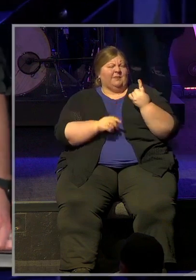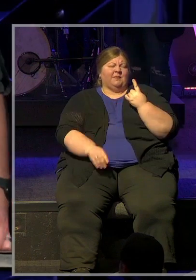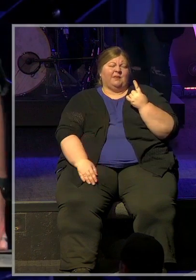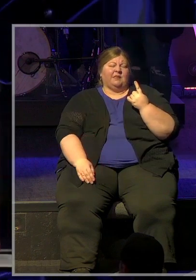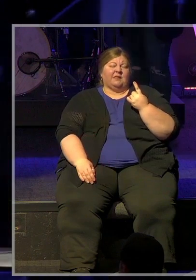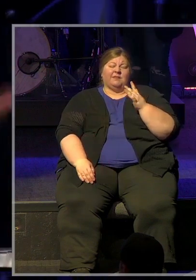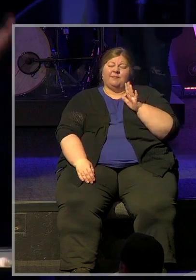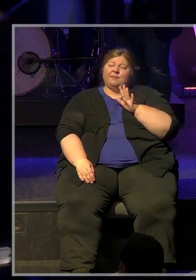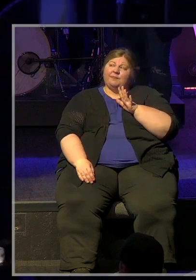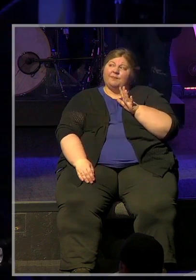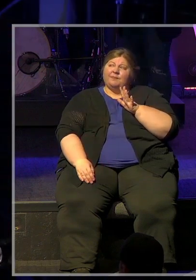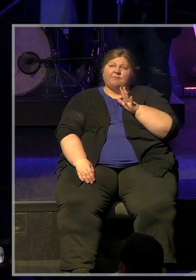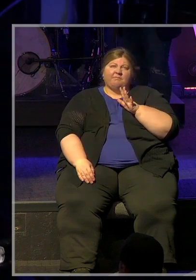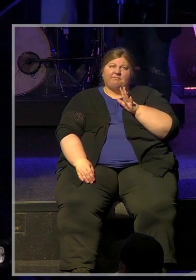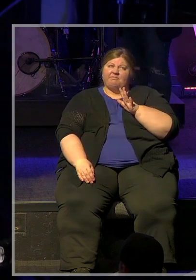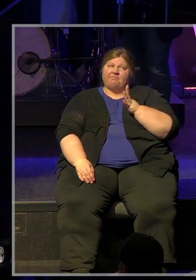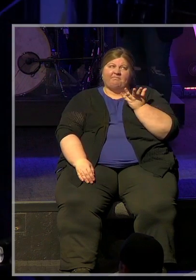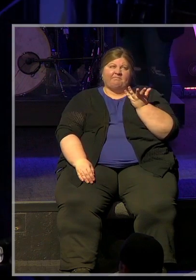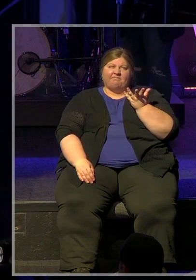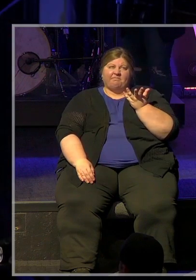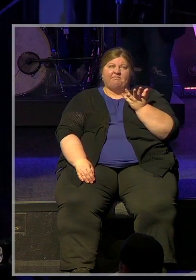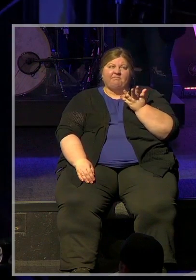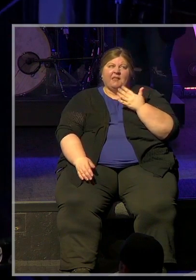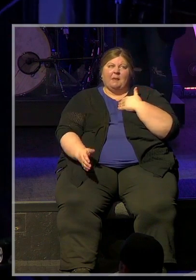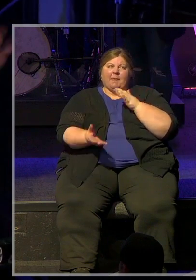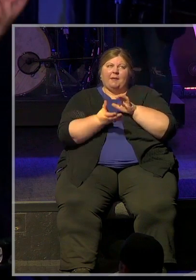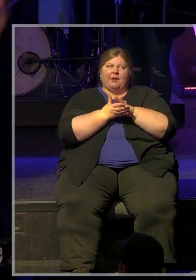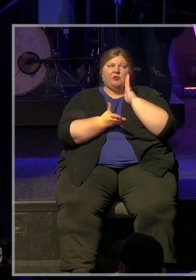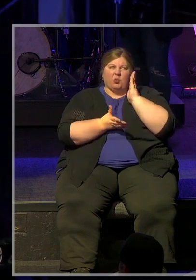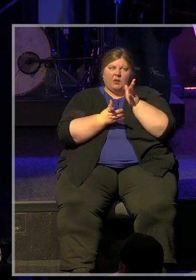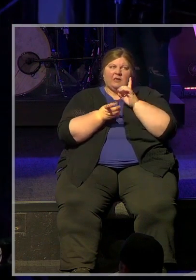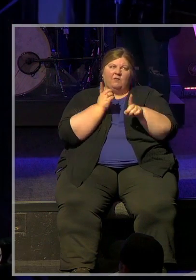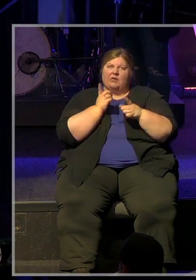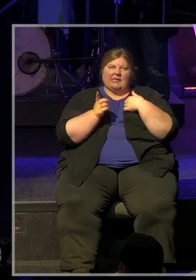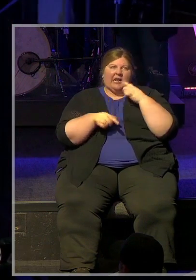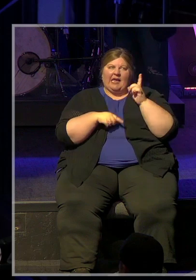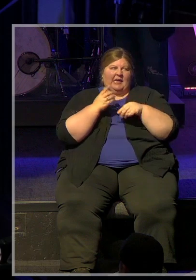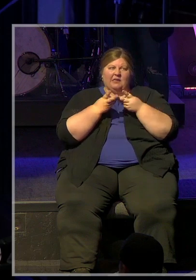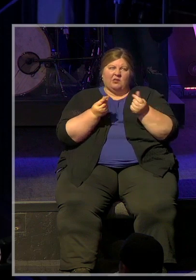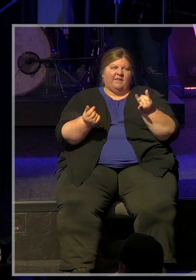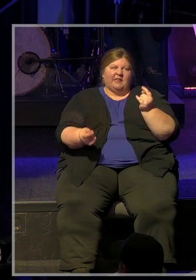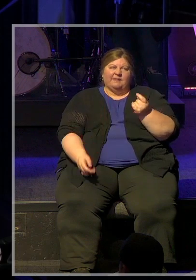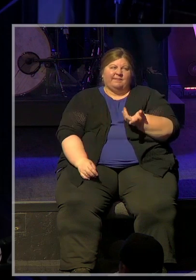said, it's going to end in divorce. And I can't do anything about it.